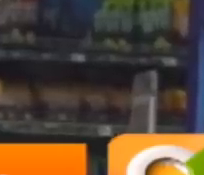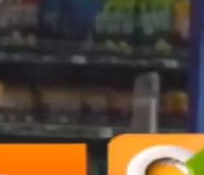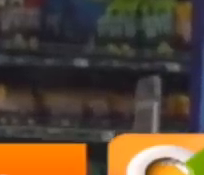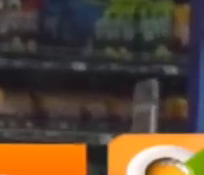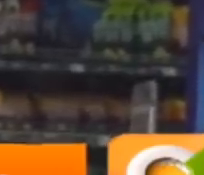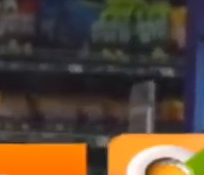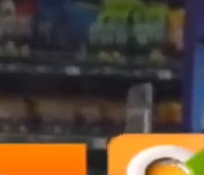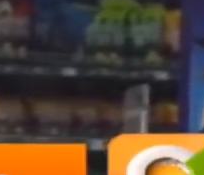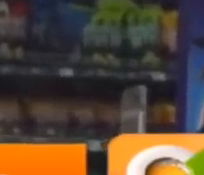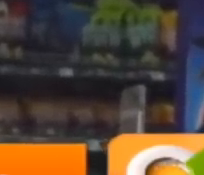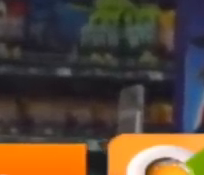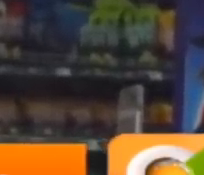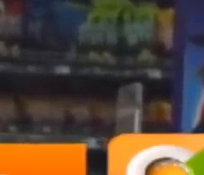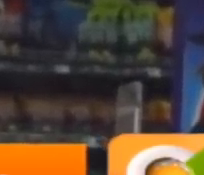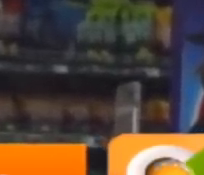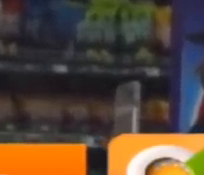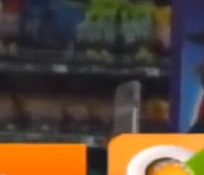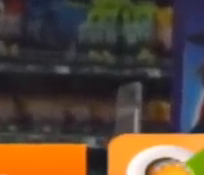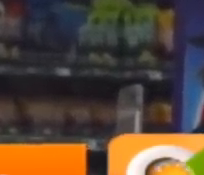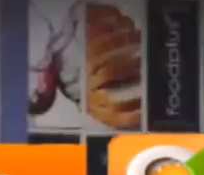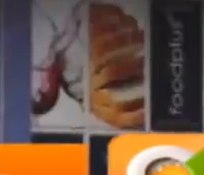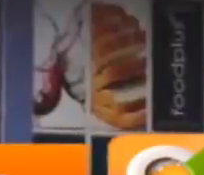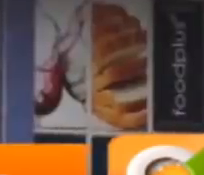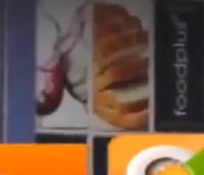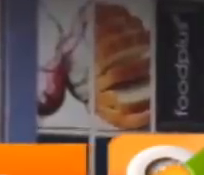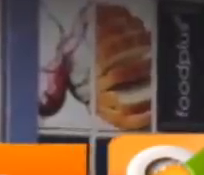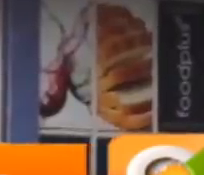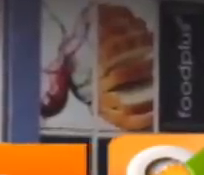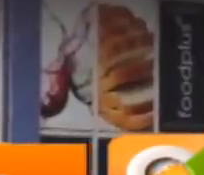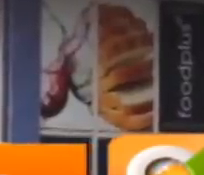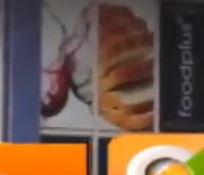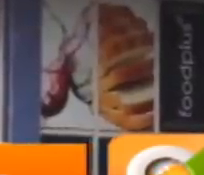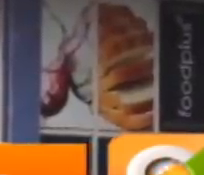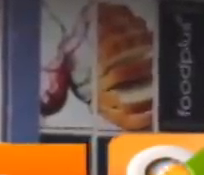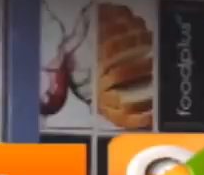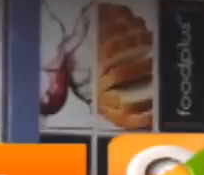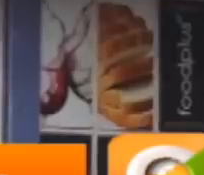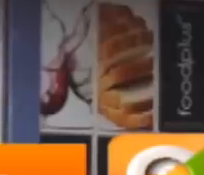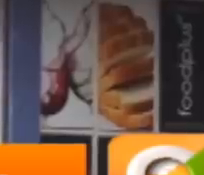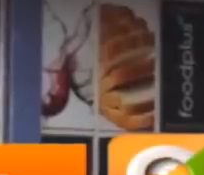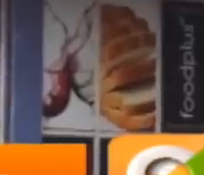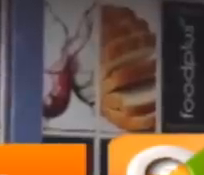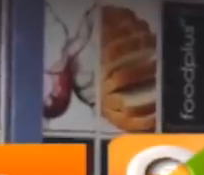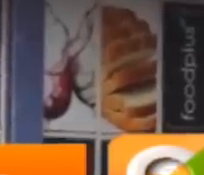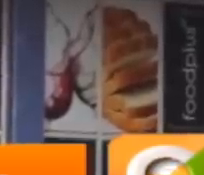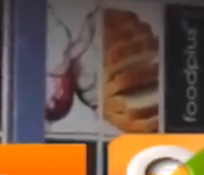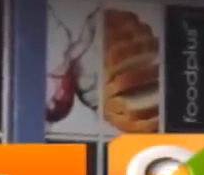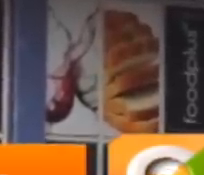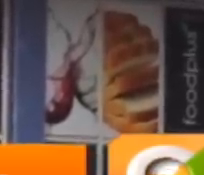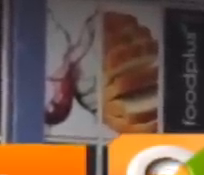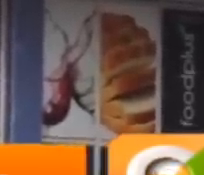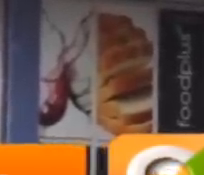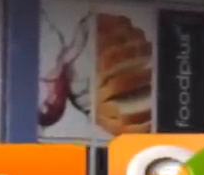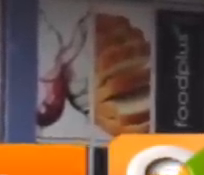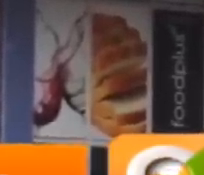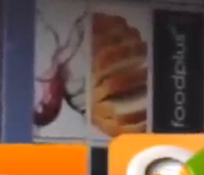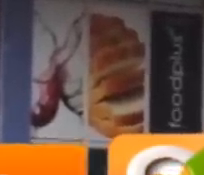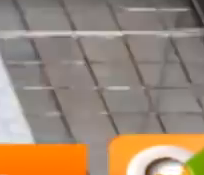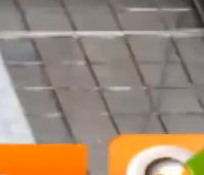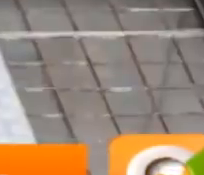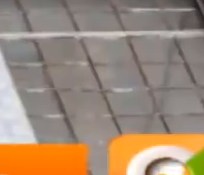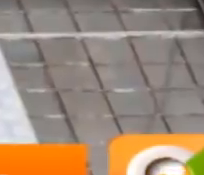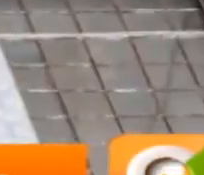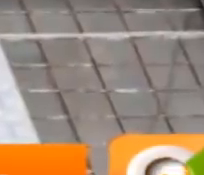dignity, with the respect that it deserves? Have we created an equal society? Because I don't know why I have